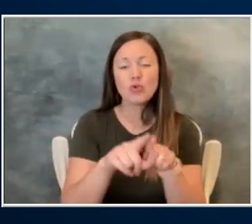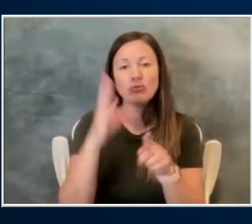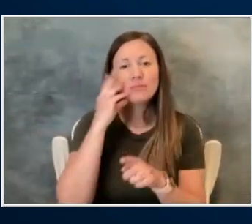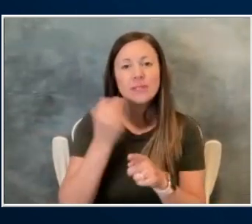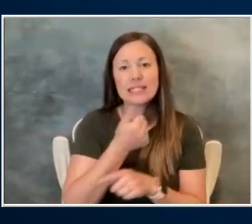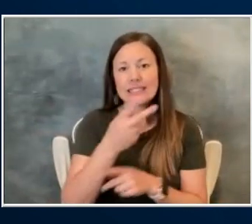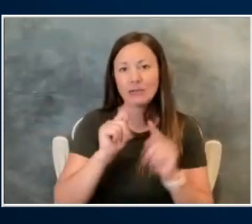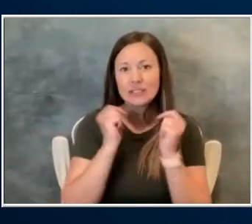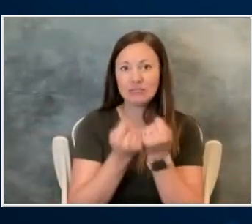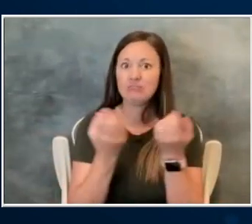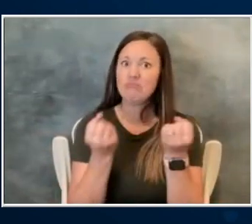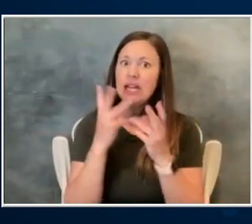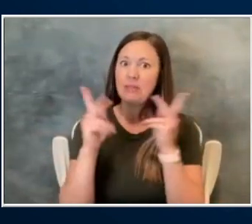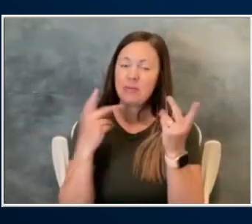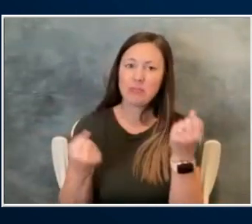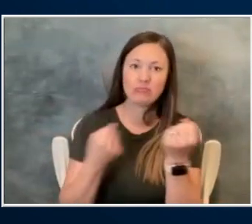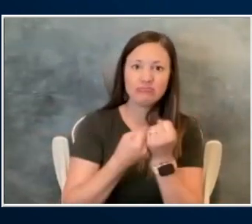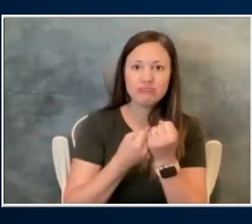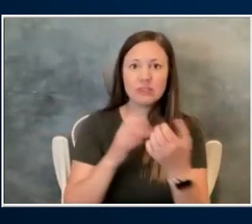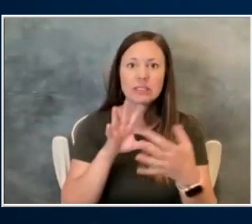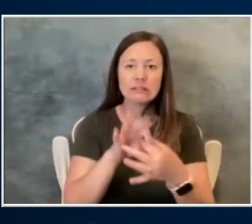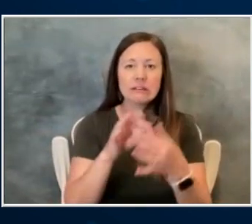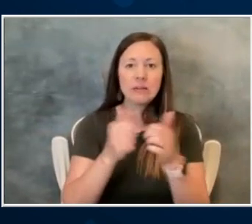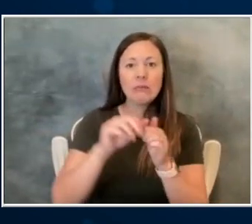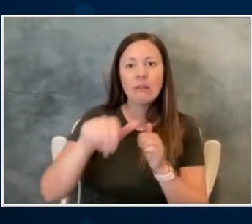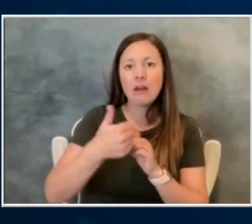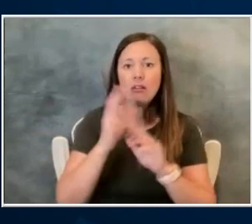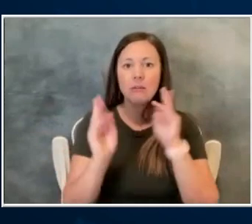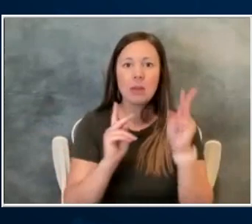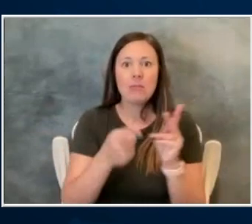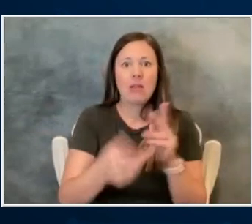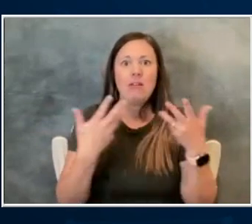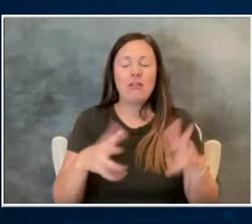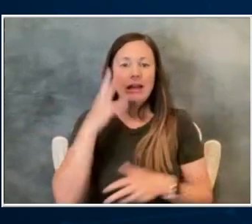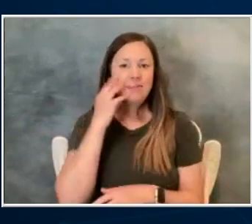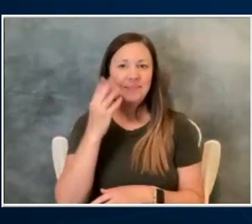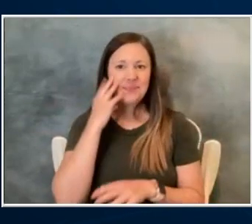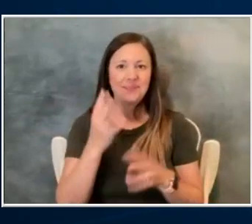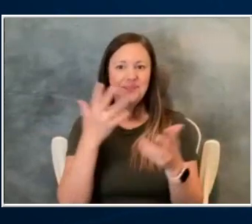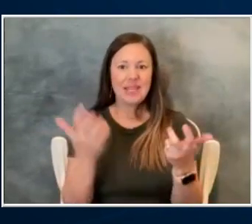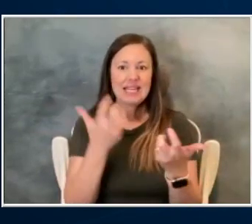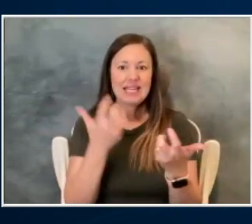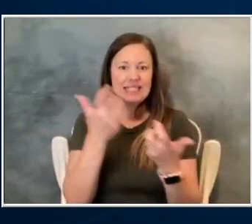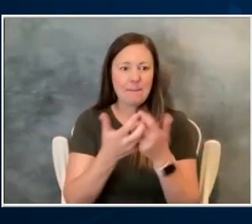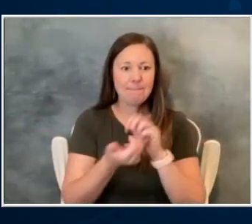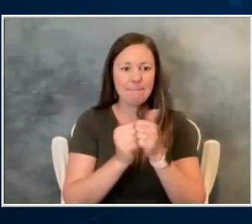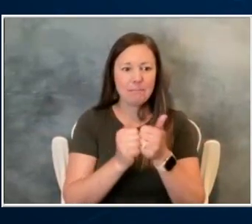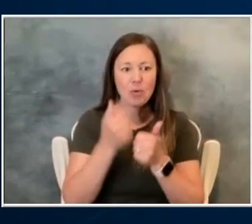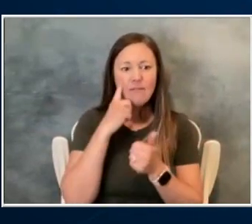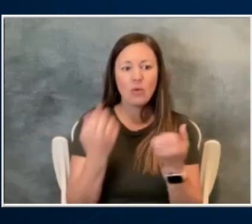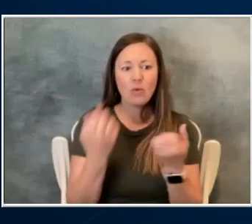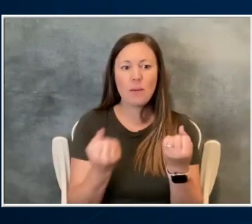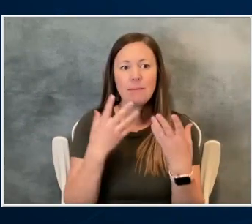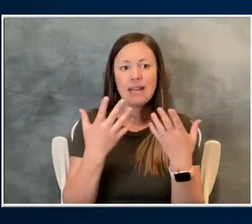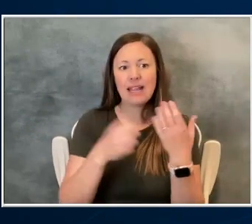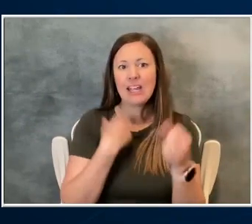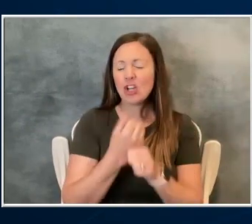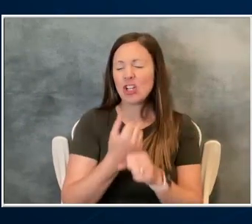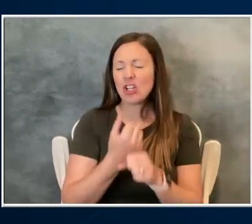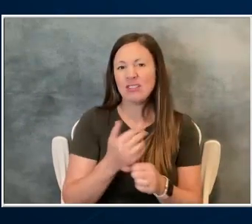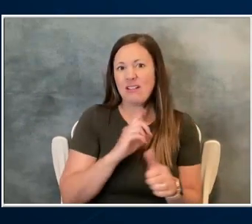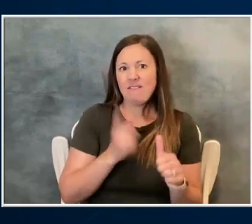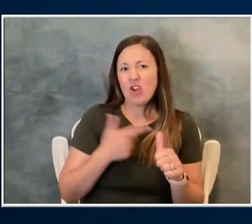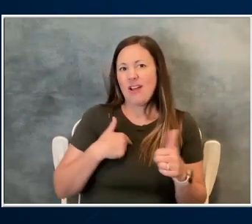and they connected me with other athletes that had already been playing adaptive sports for years. At first, I didn't want to play. I didn't think it was going to be down my